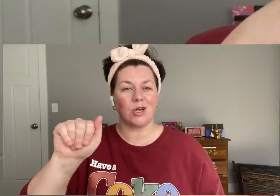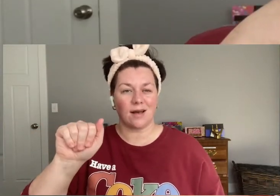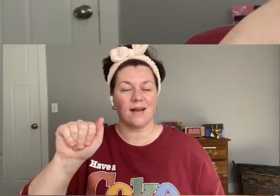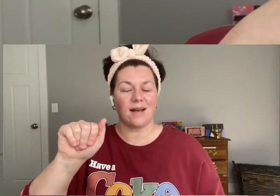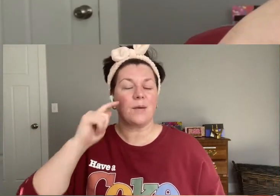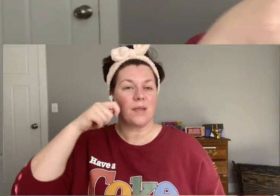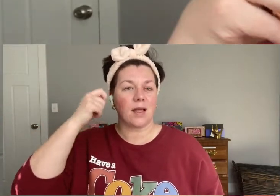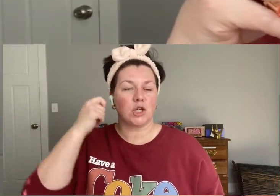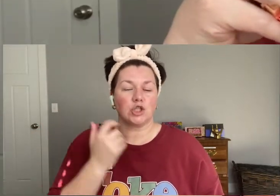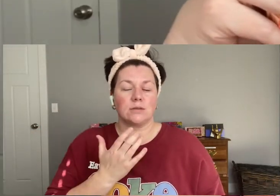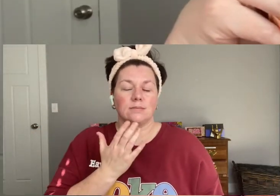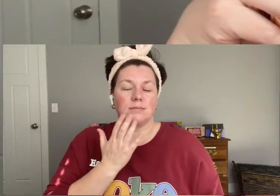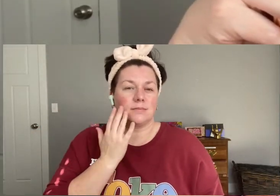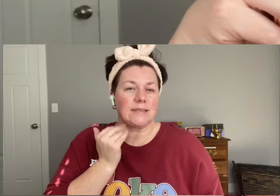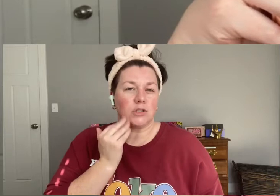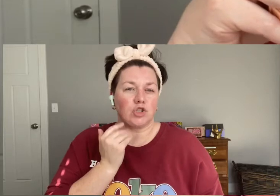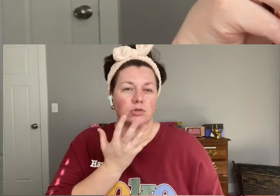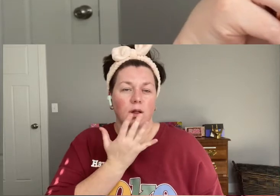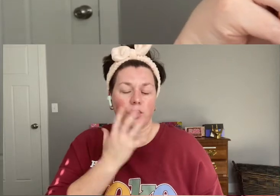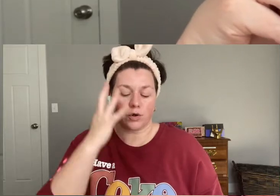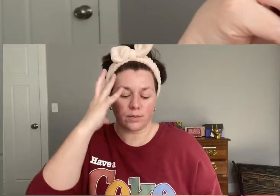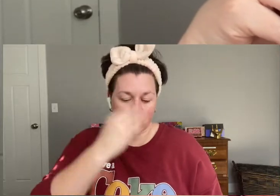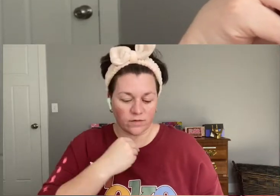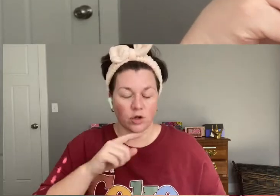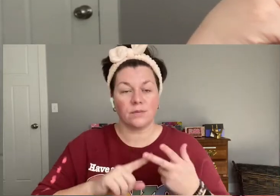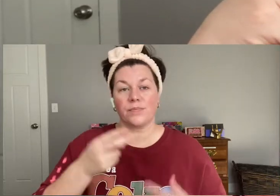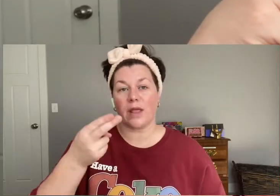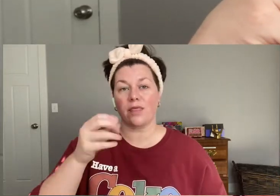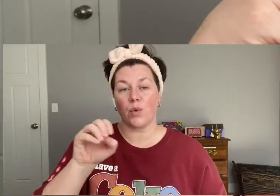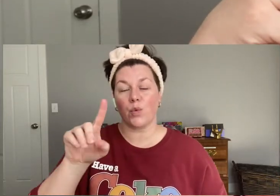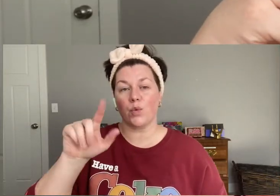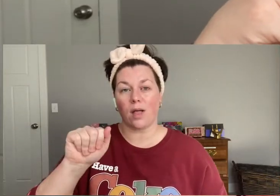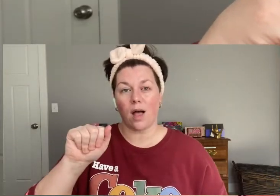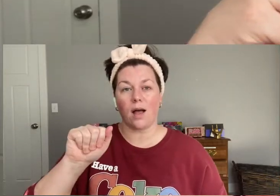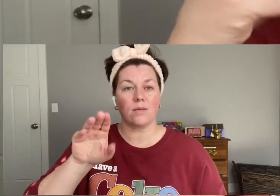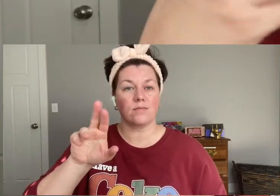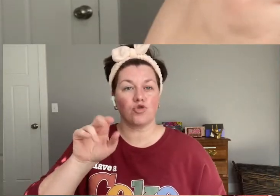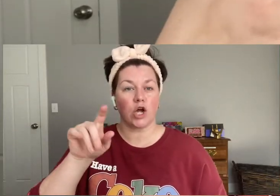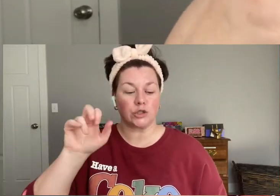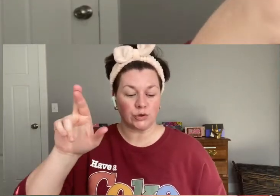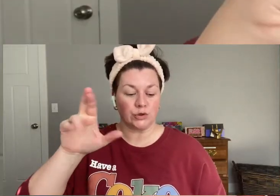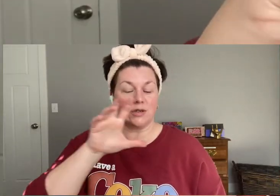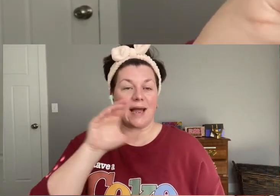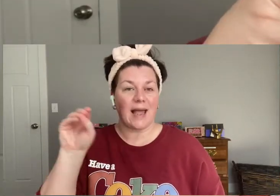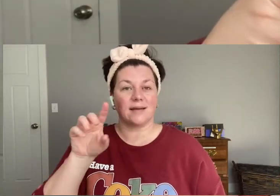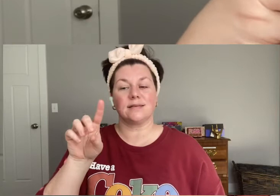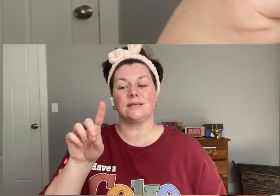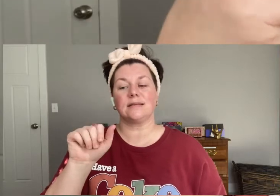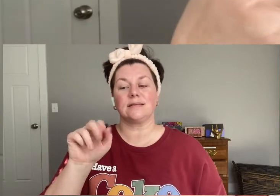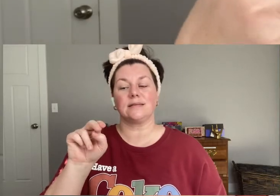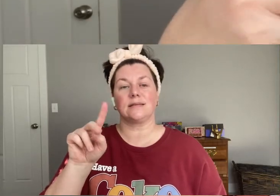bronze, so I am presuming it's a blush, but just kind of a bronzy color. Then we have